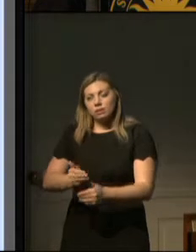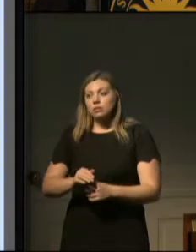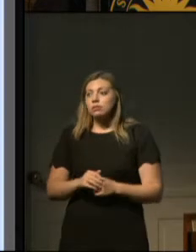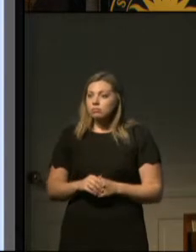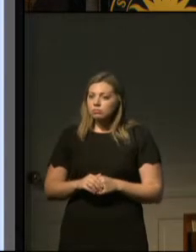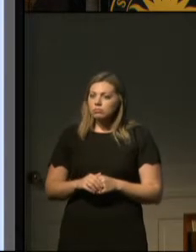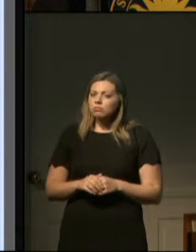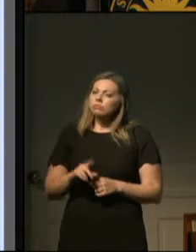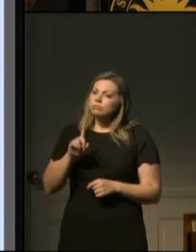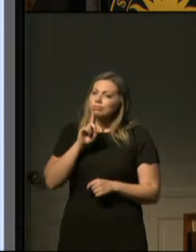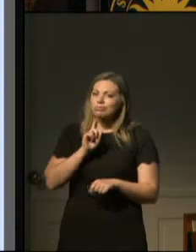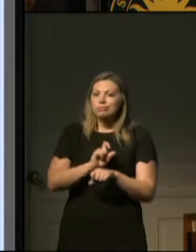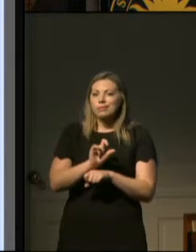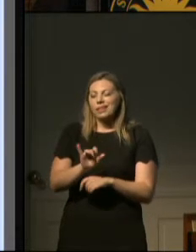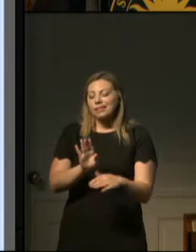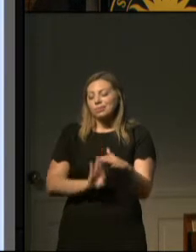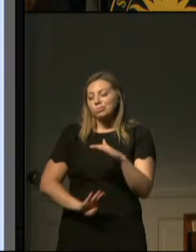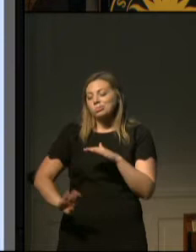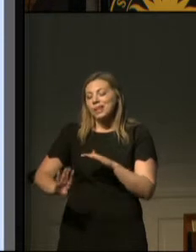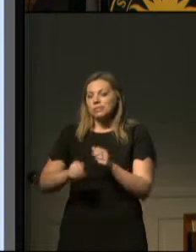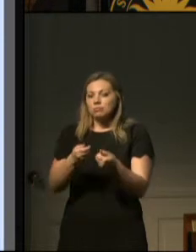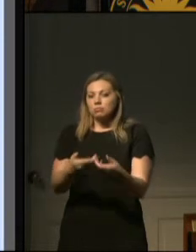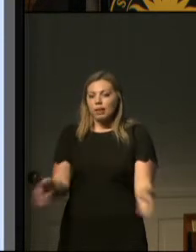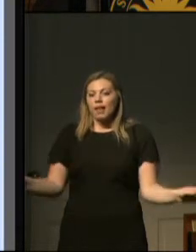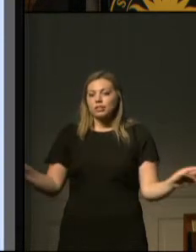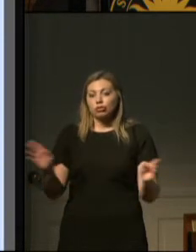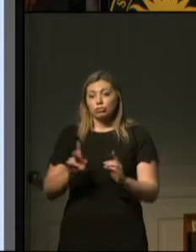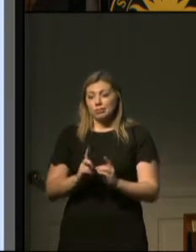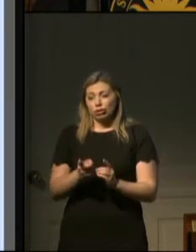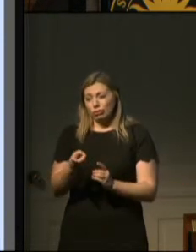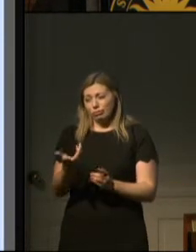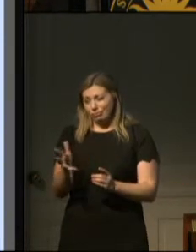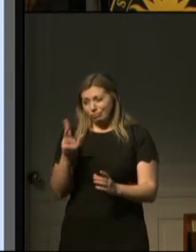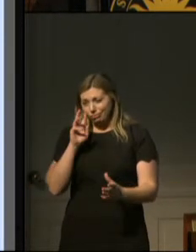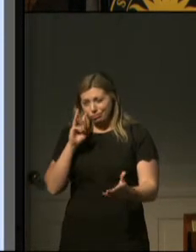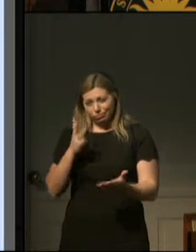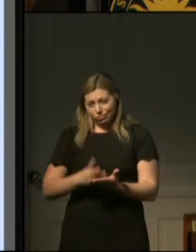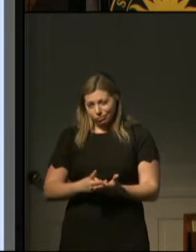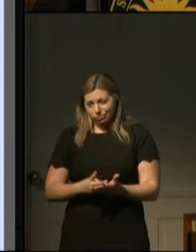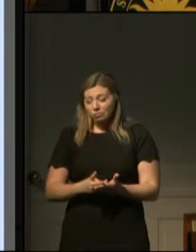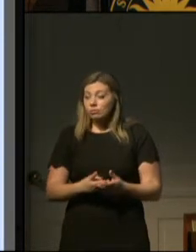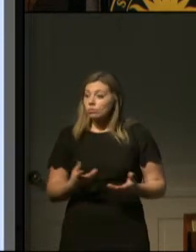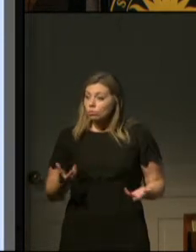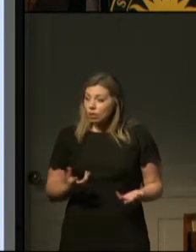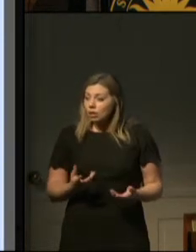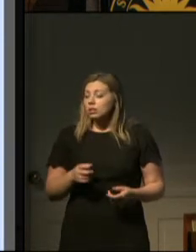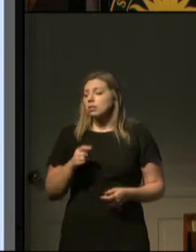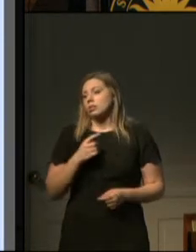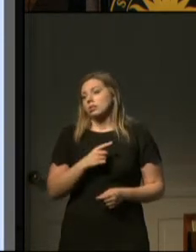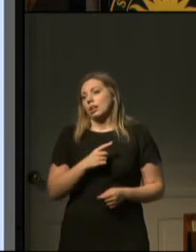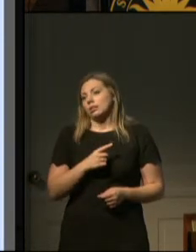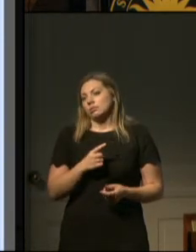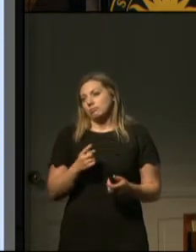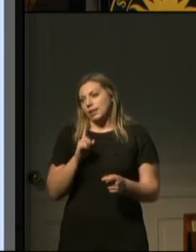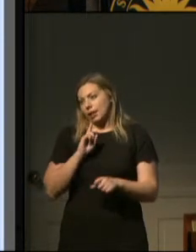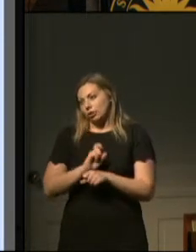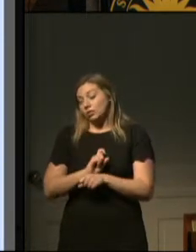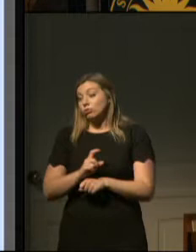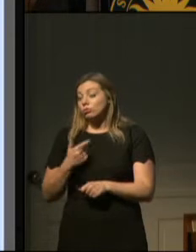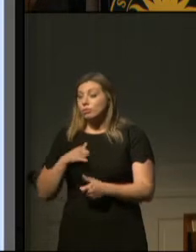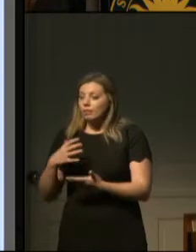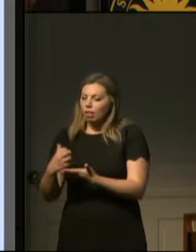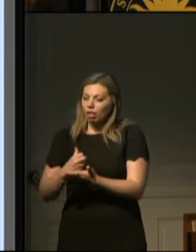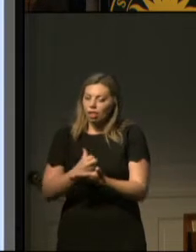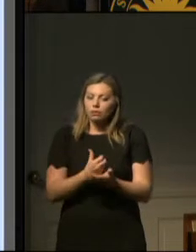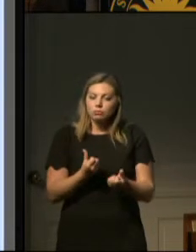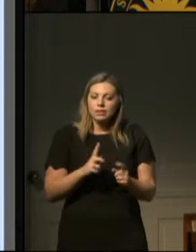sort of basic mass digitization that you've seen already are the actual, so we've collected a lot of